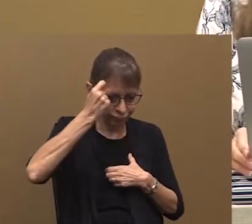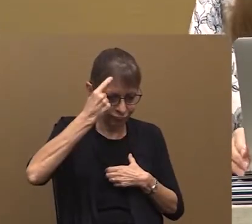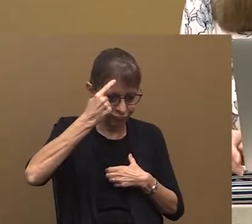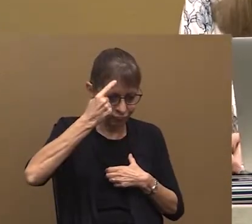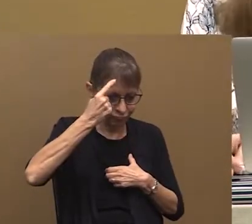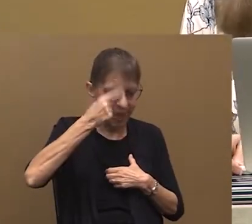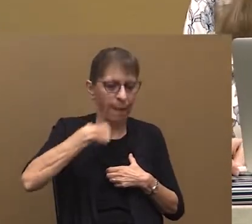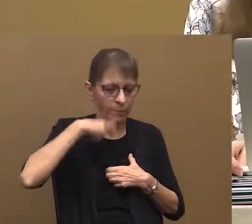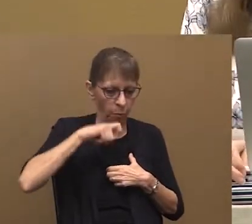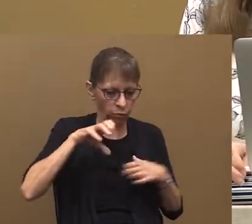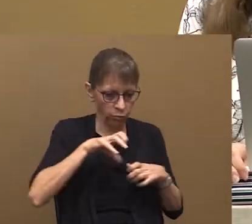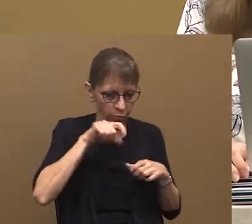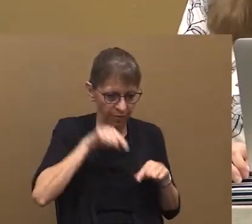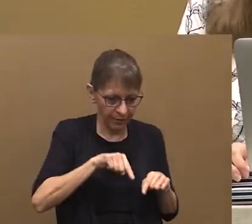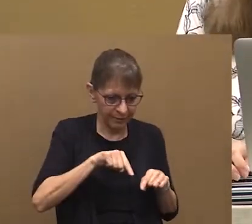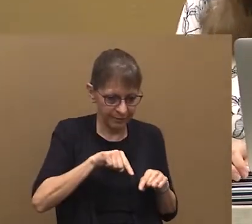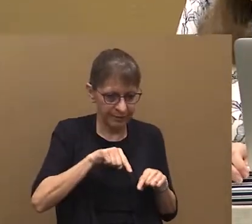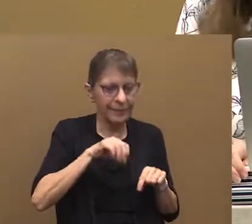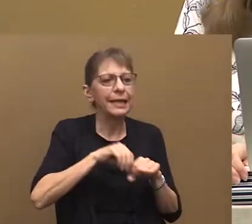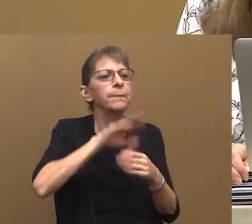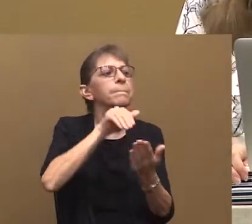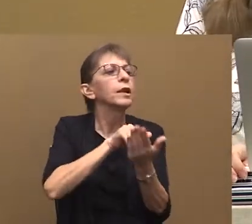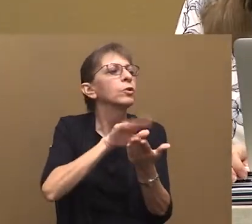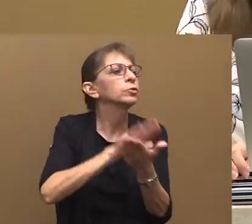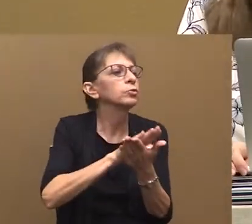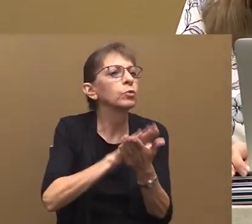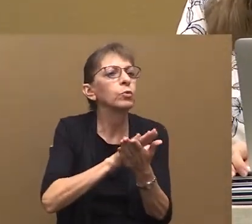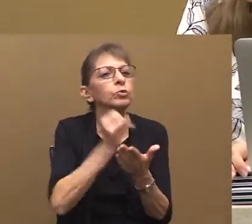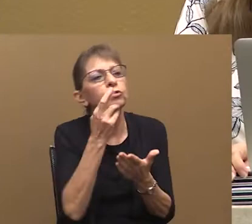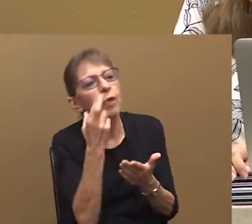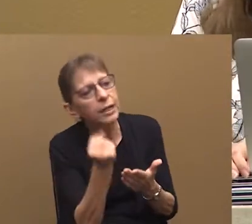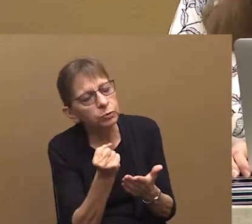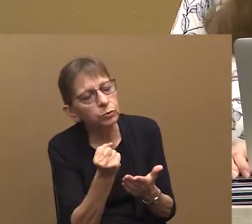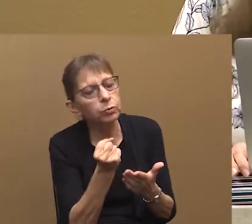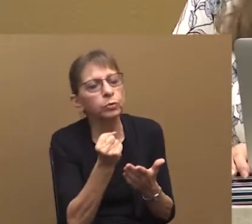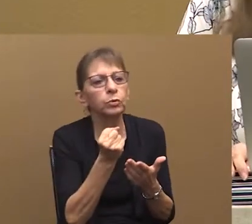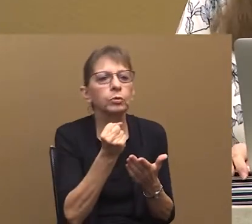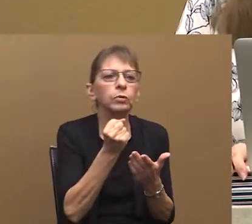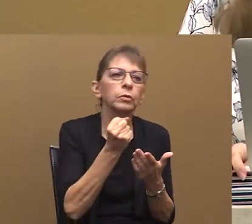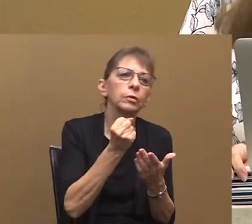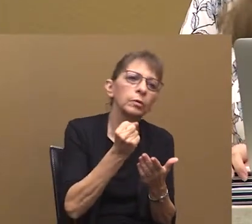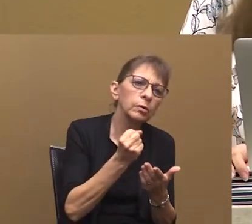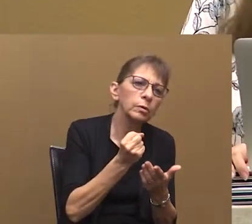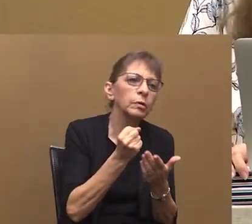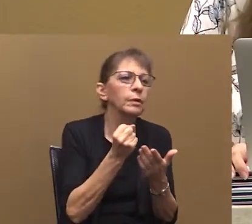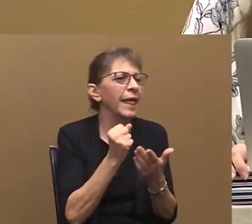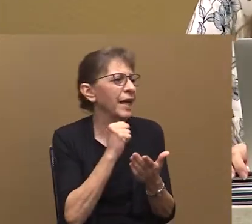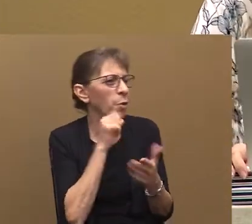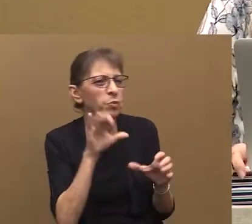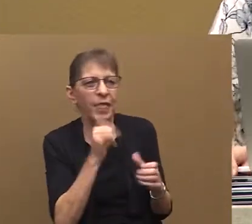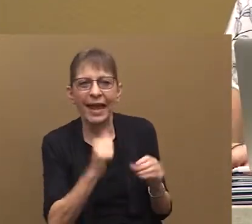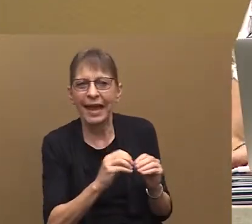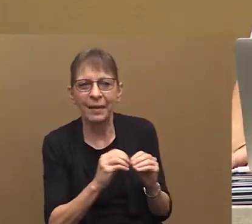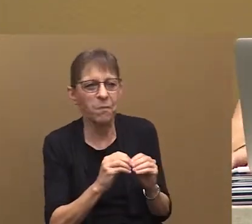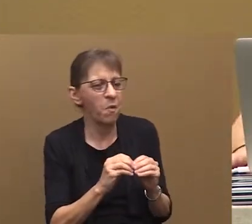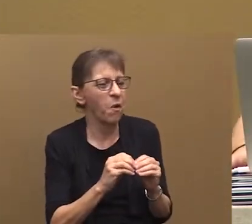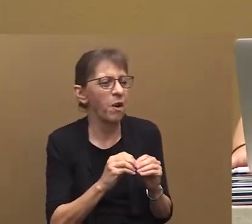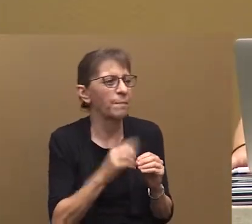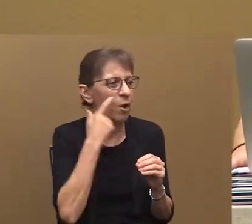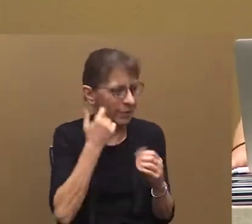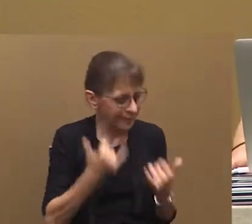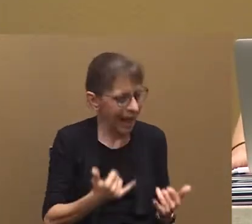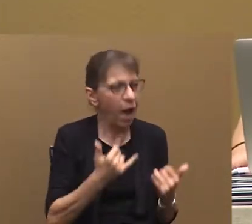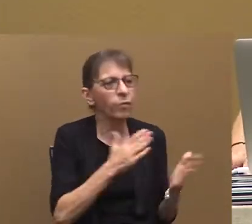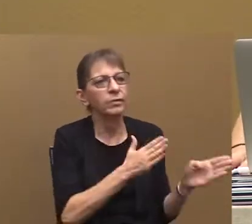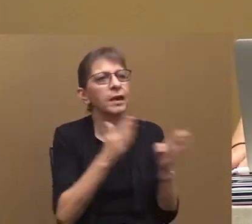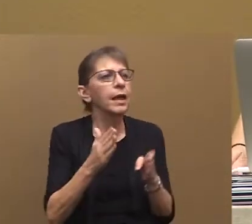what really you're supposed to do now that you're in middle school or junior high? Then we don't really do that anymore, but